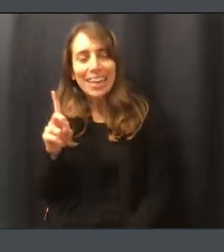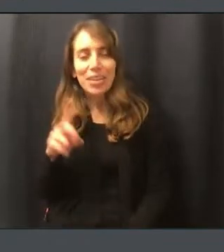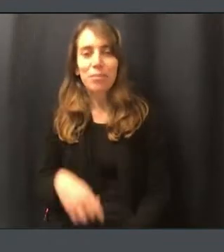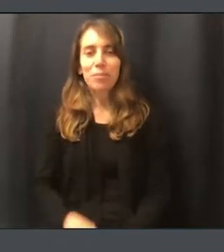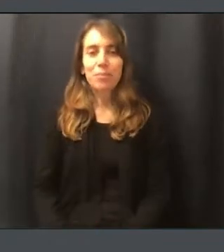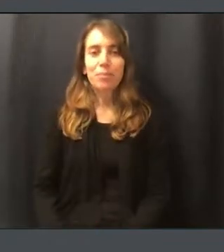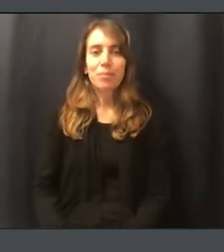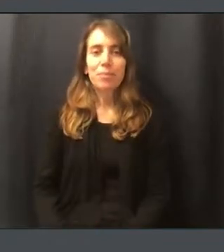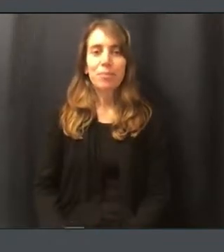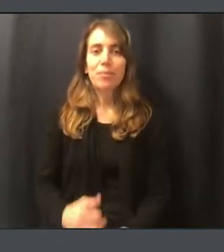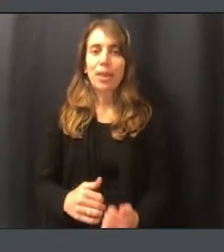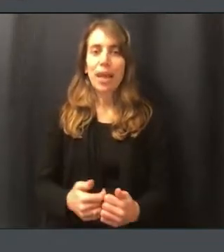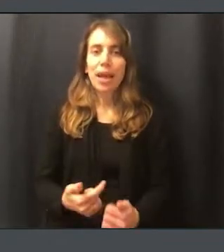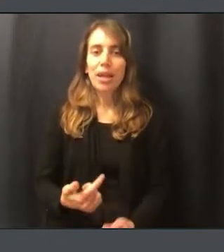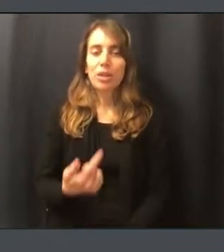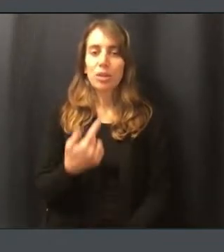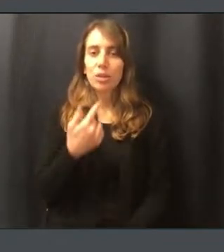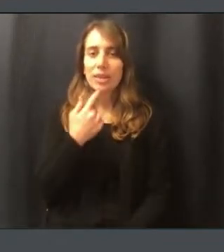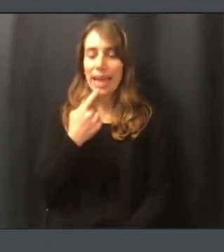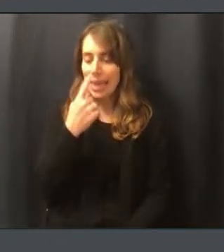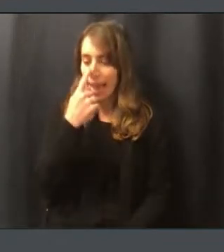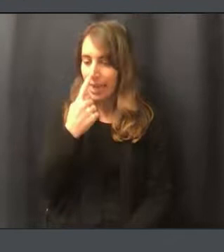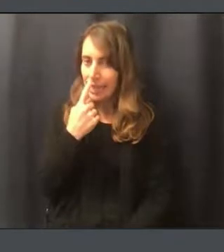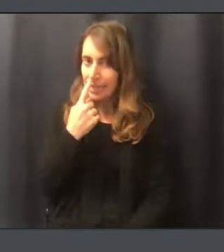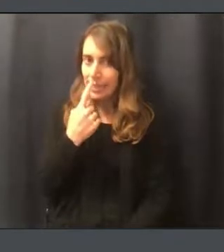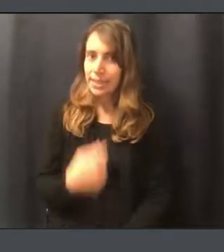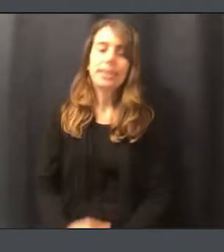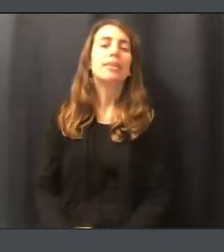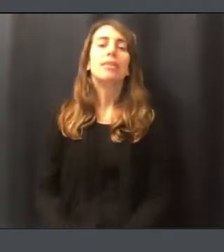¿Y cómo se dice nariz?